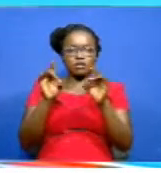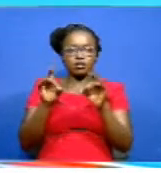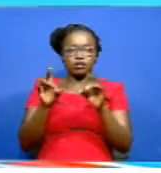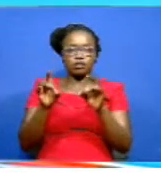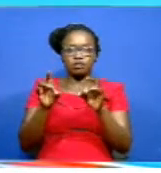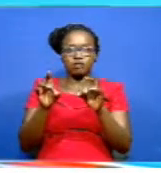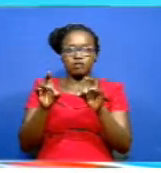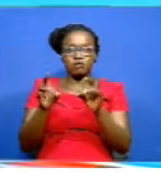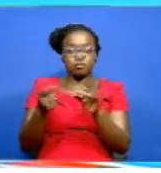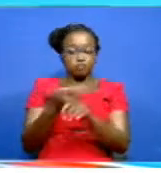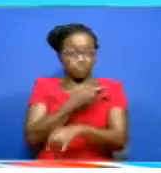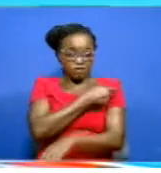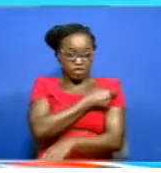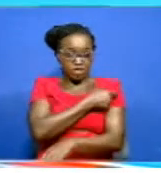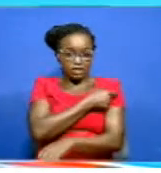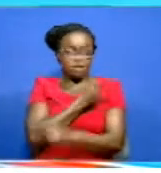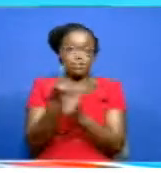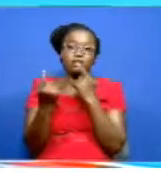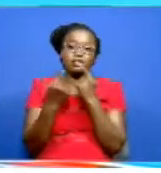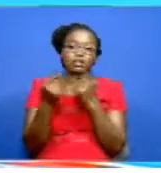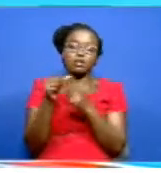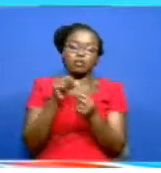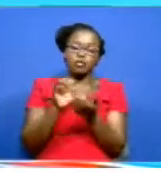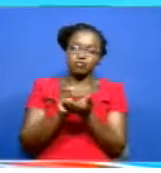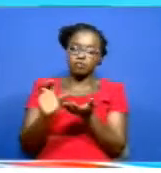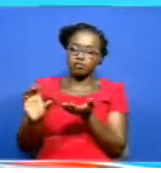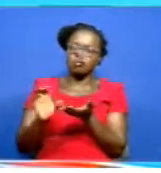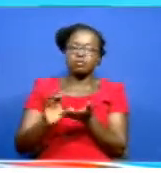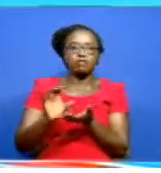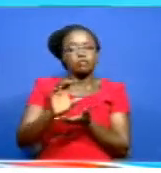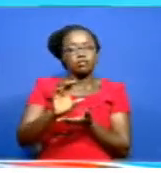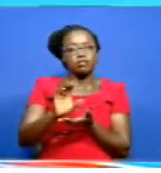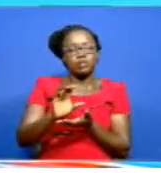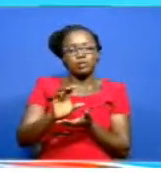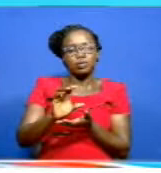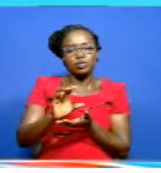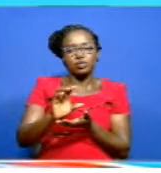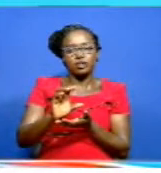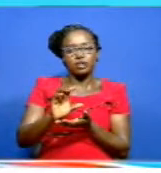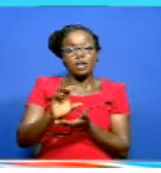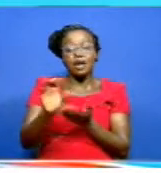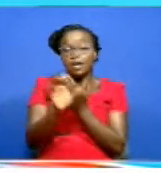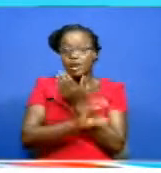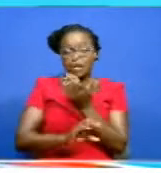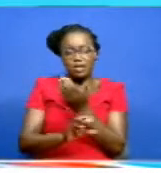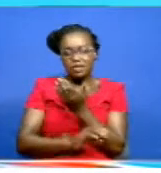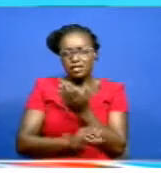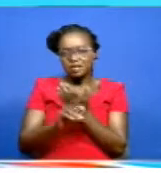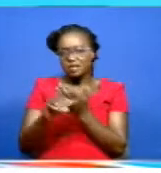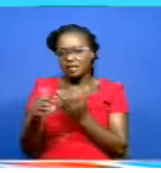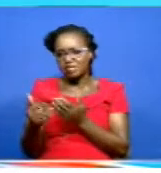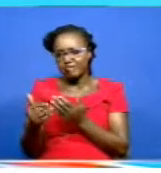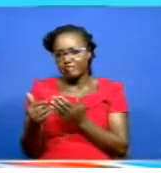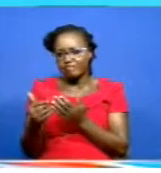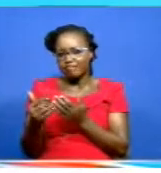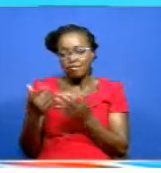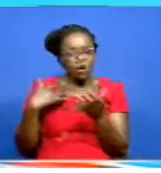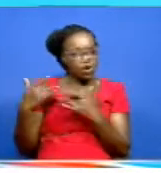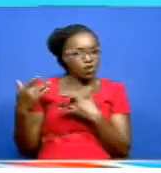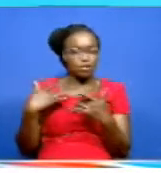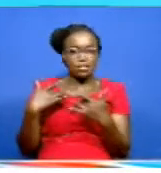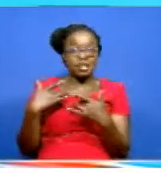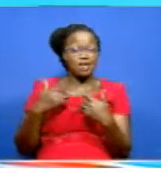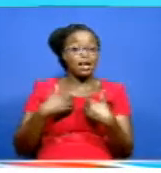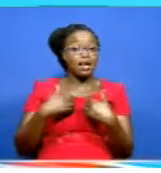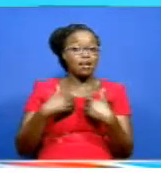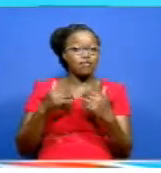and especially talk about the distribution. And of course, some countries have raised issues on the